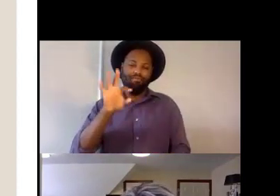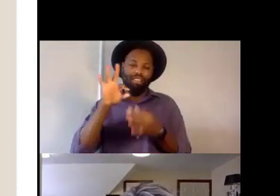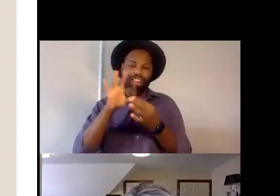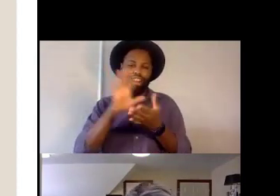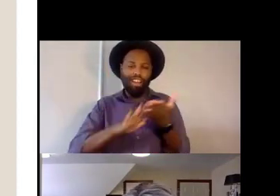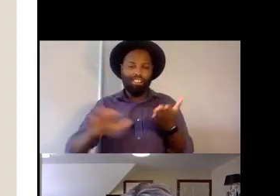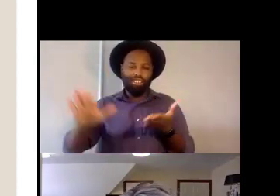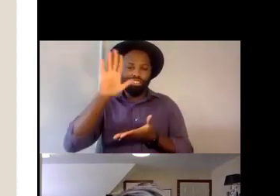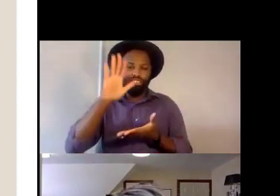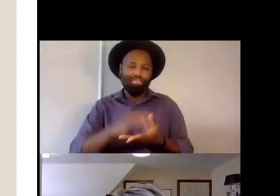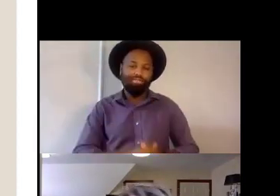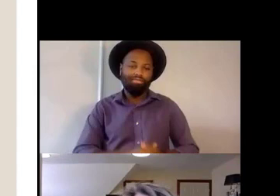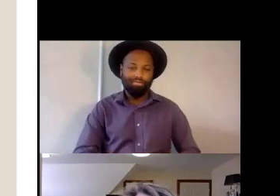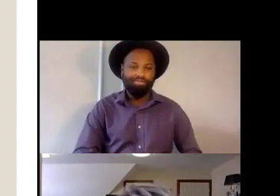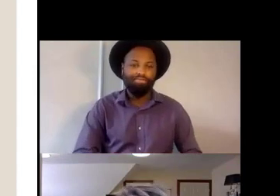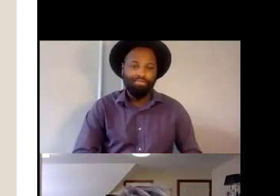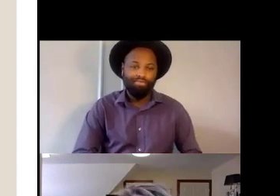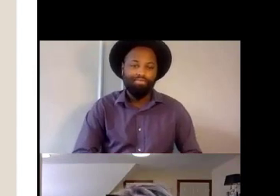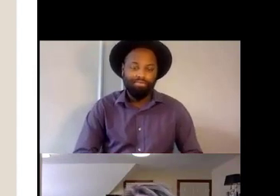And